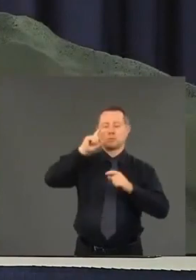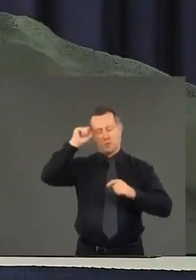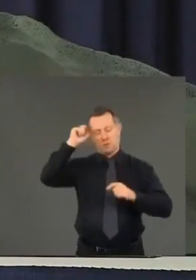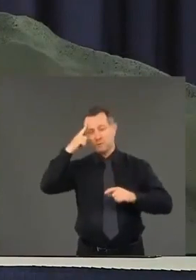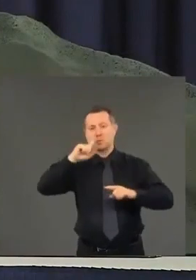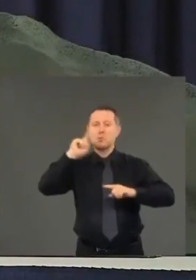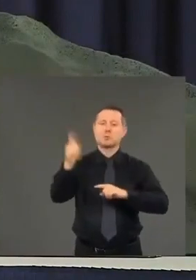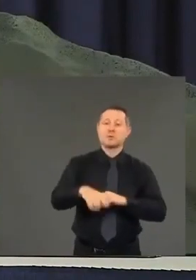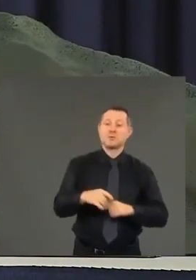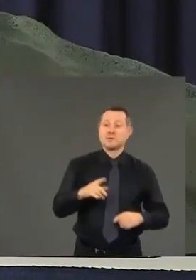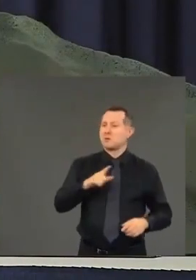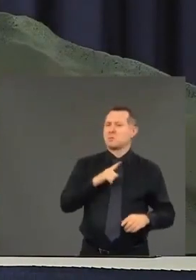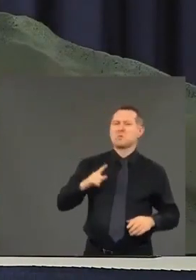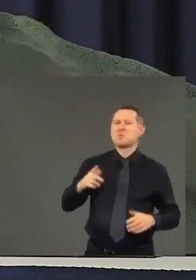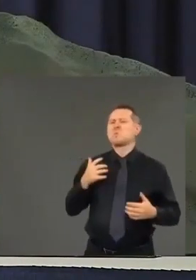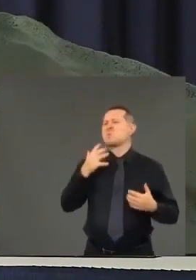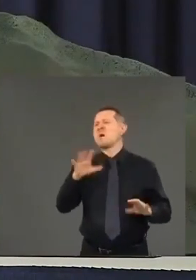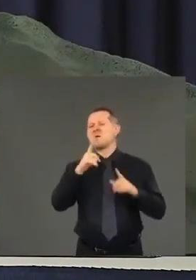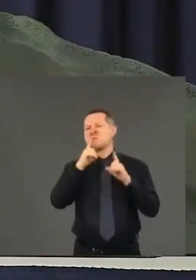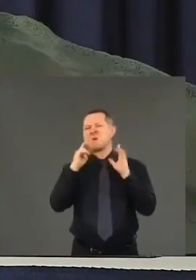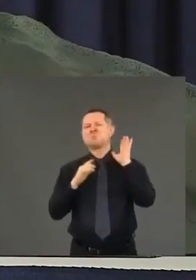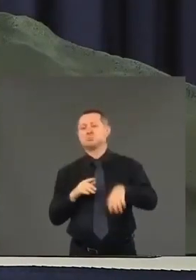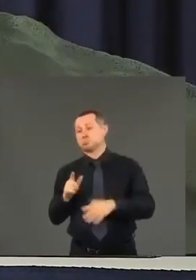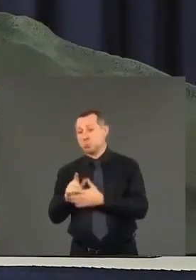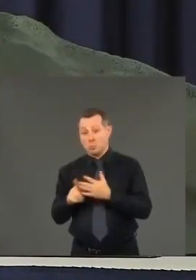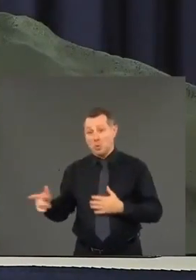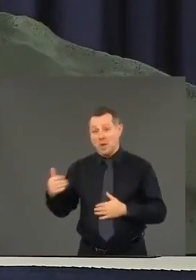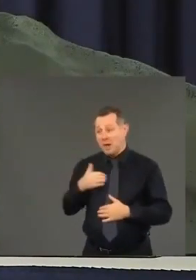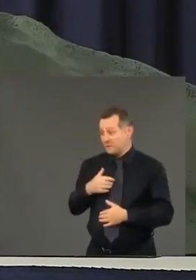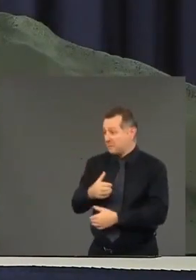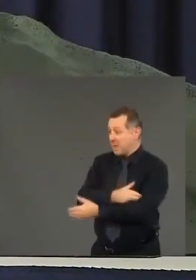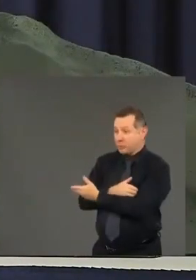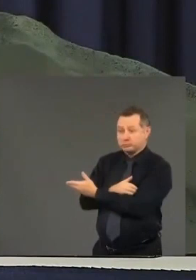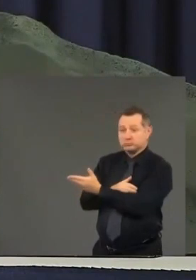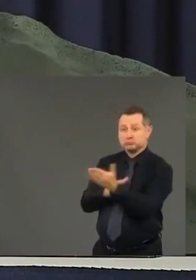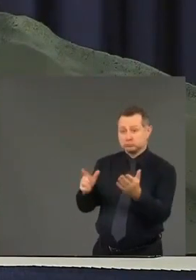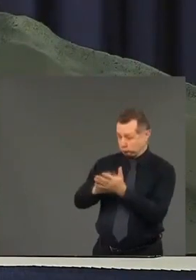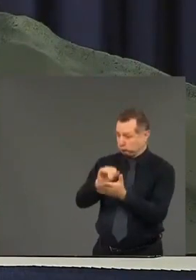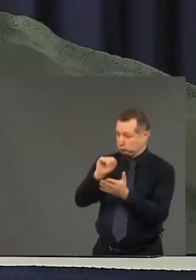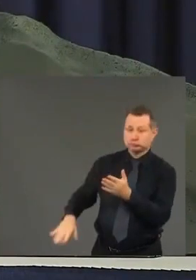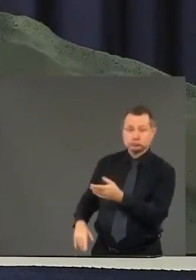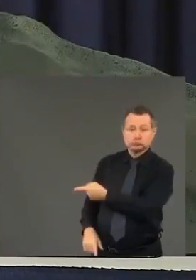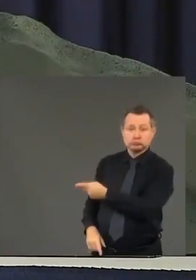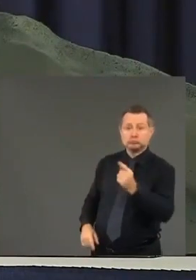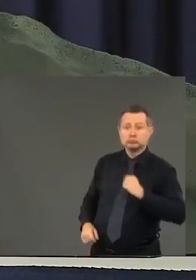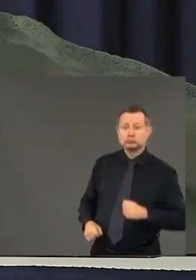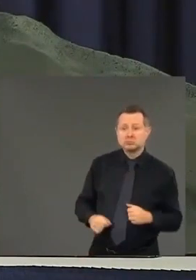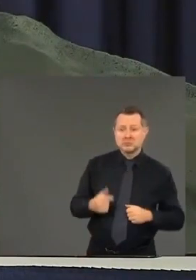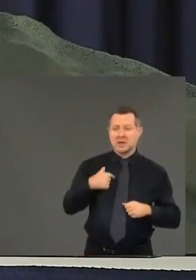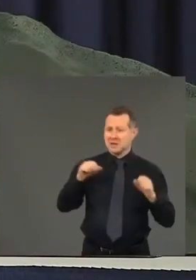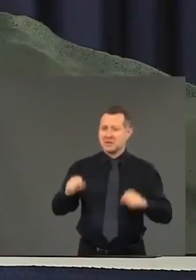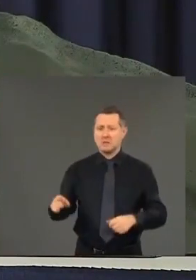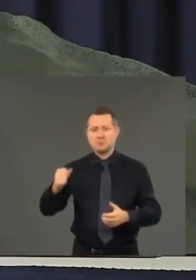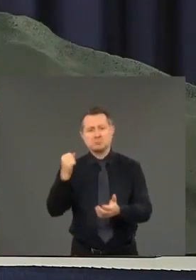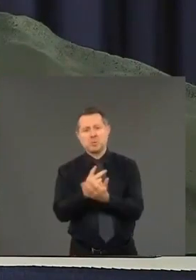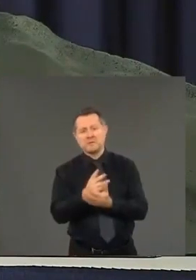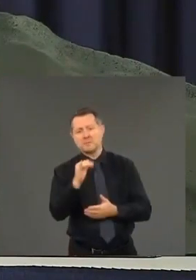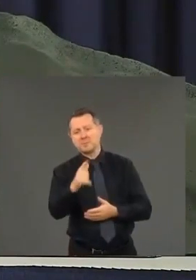the mask law. Fine. Then you pass a bill that